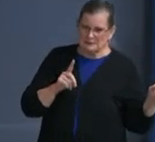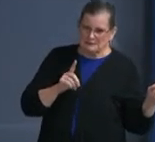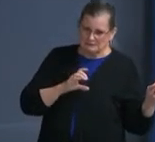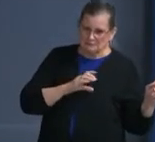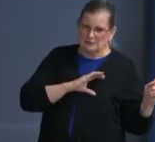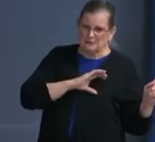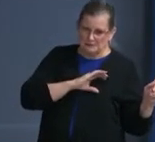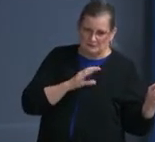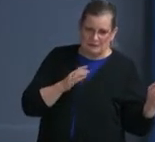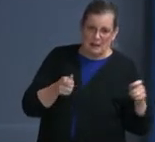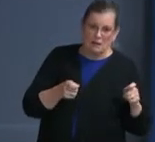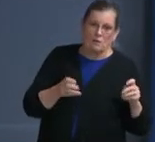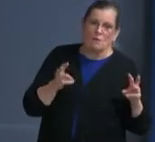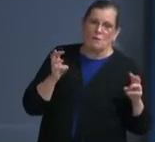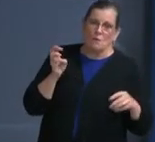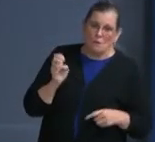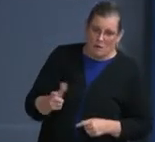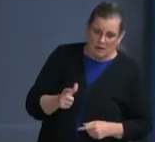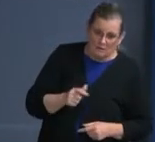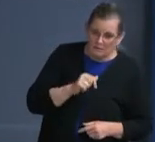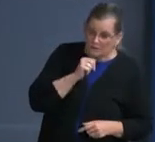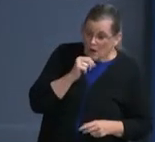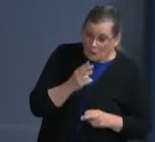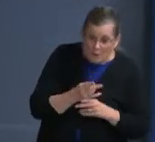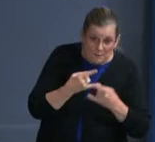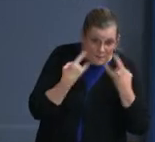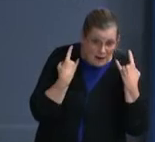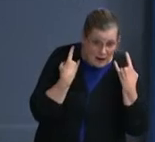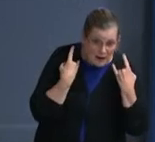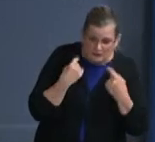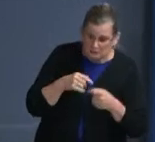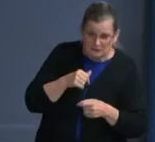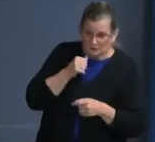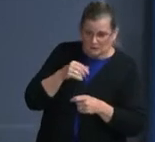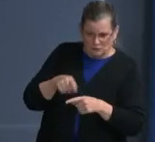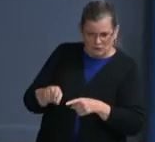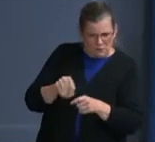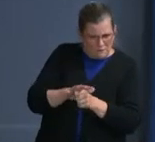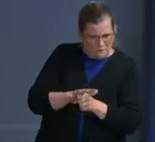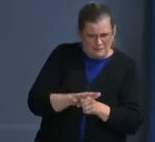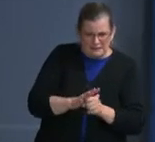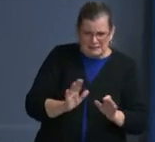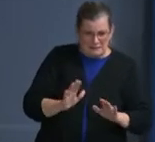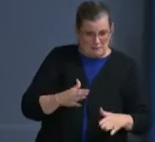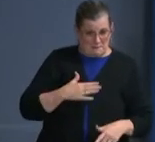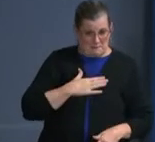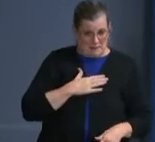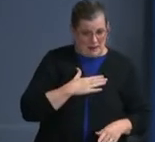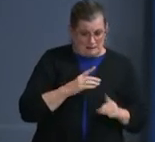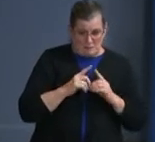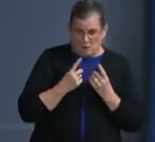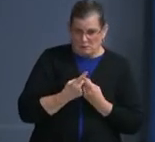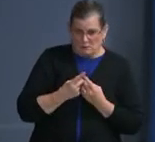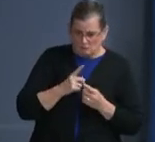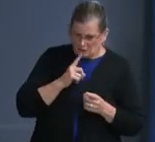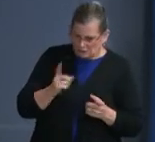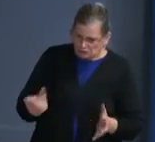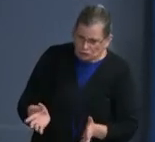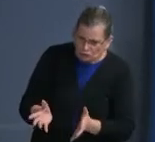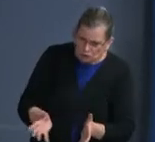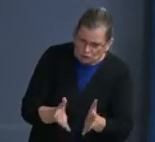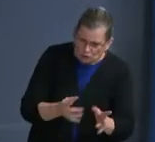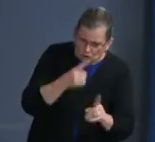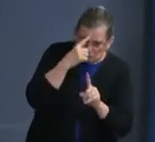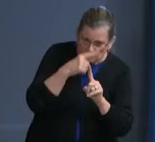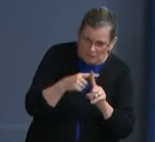about people not wearing masks and COVID. Men and women of the Metropolitan Police Department went out there, put